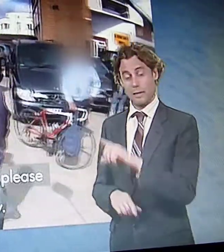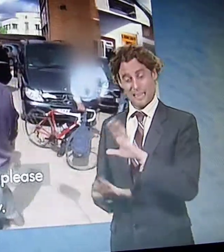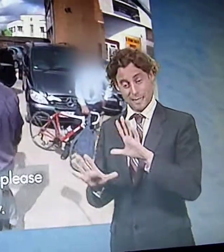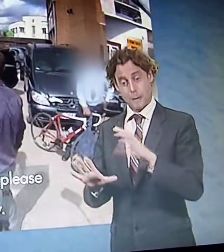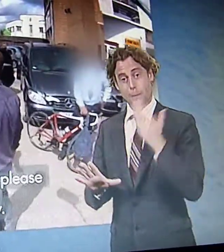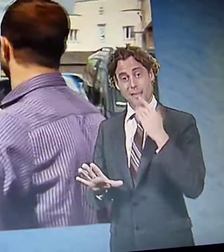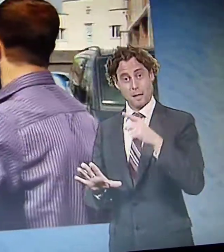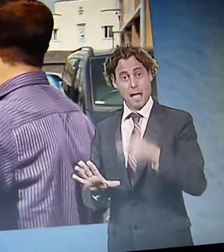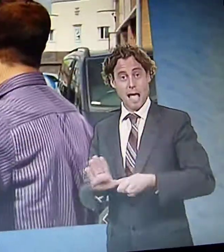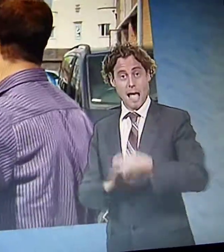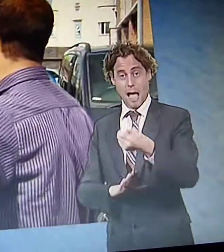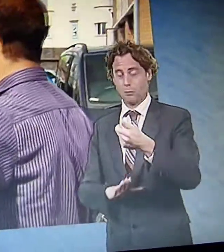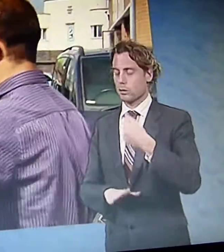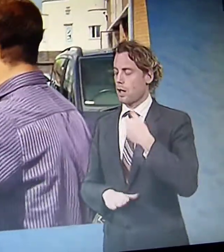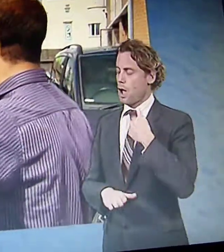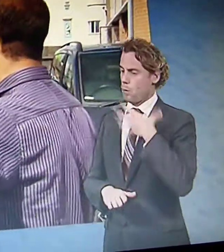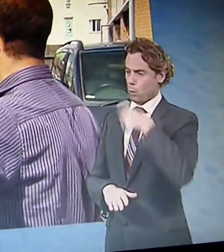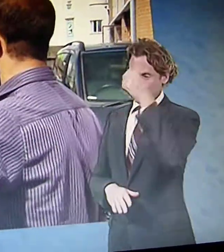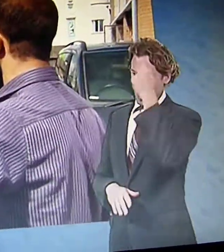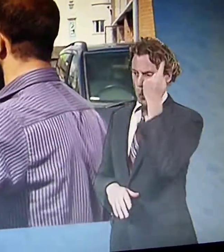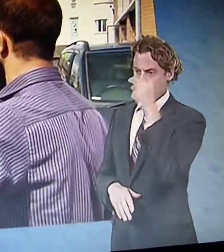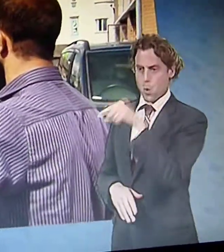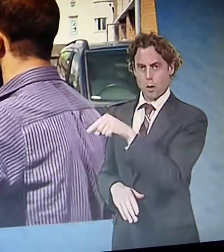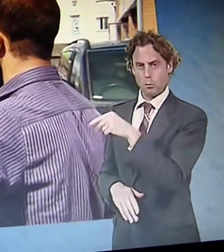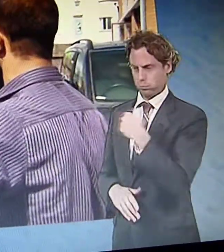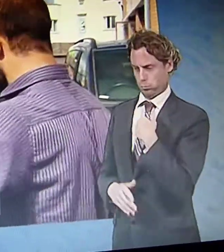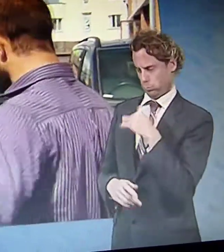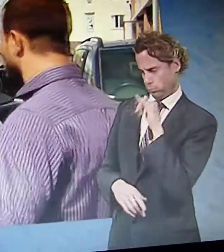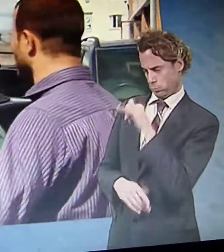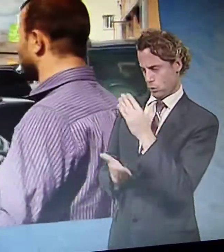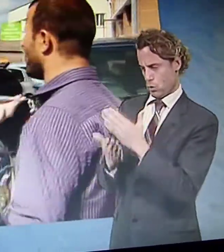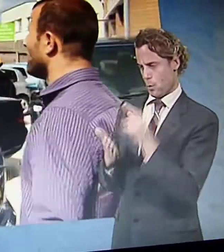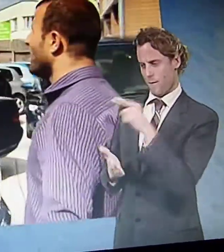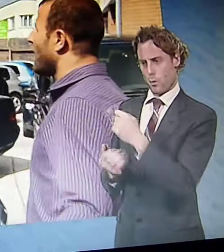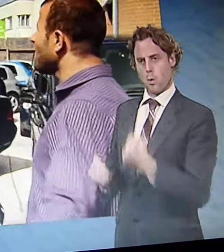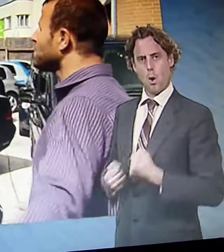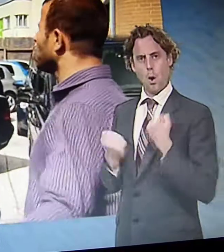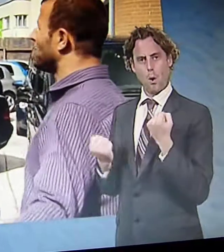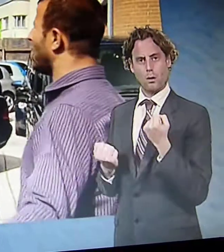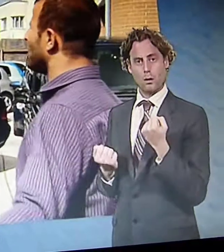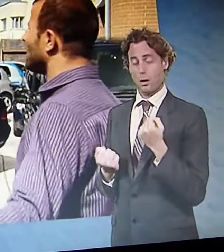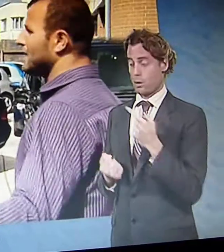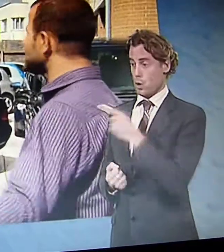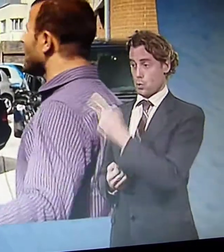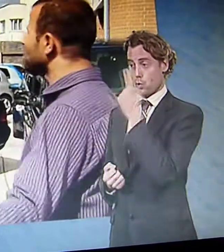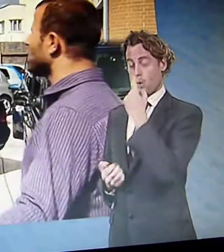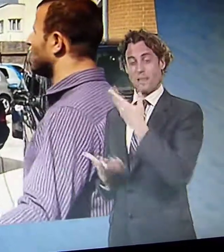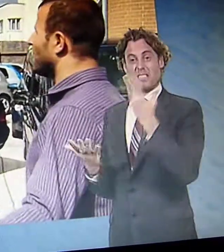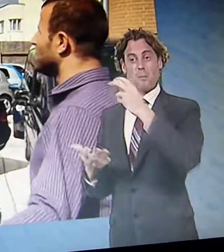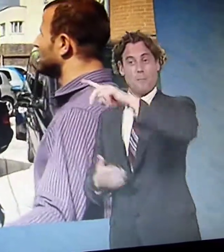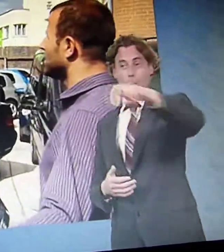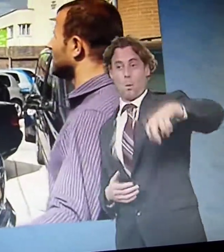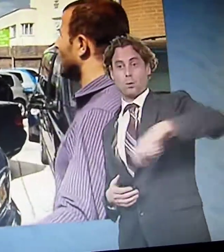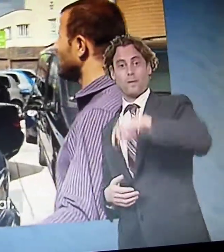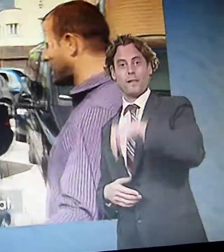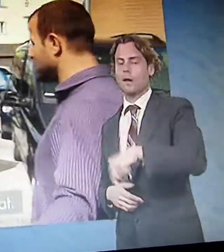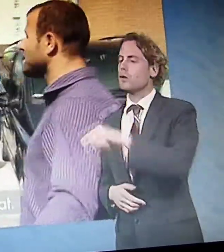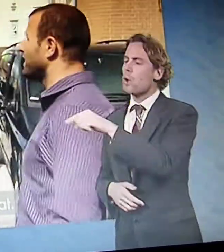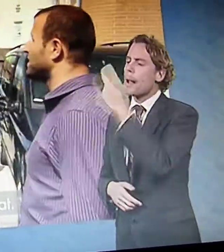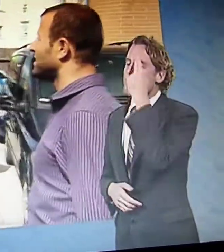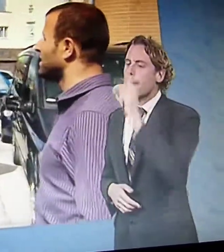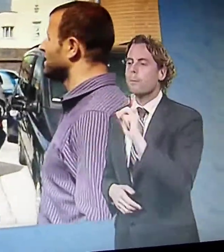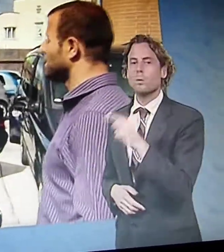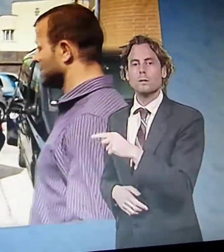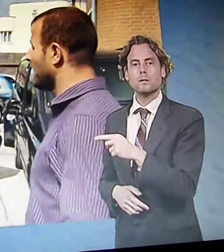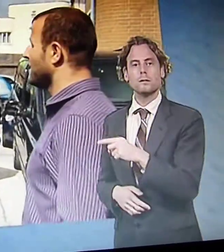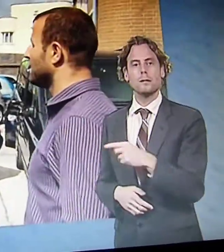the car. I need to know who you are before I can do that, because otherwise I don't believe you're the owner. Well, I'm the owner. Because you're just some guy who could have walked off the street. Listen, I'm the owner. Tell me your name. My name is